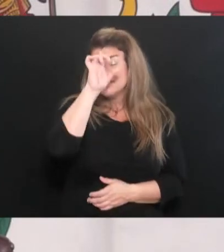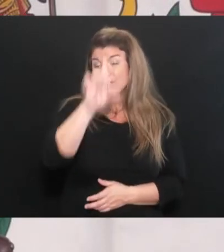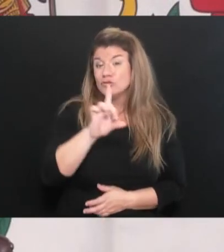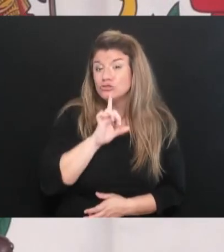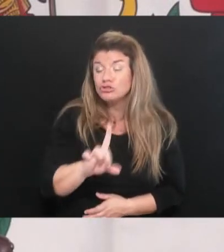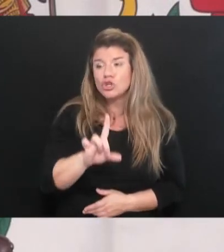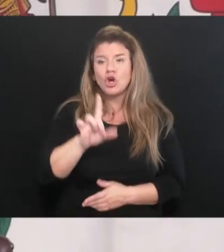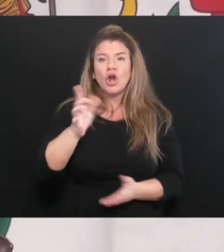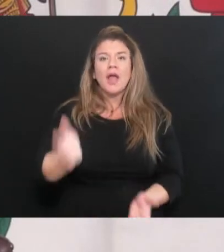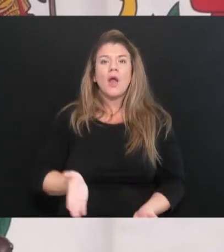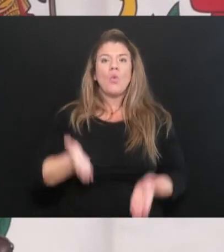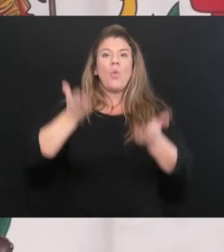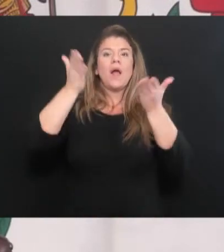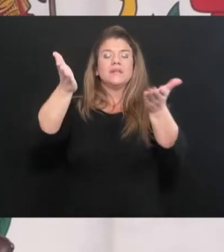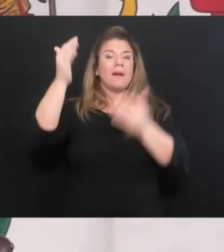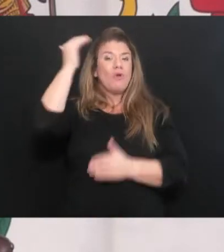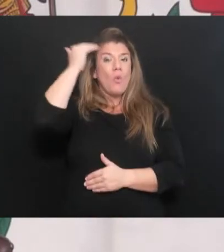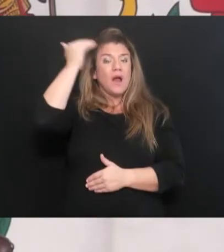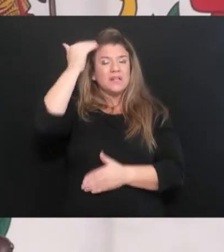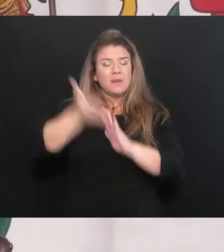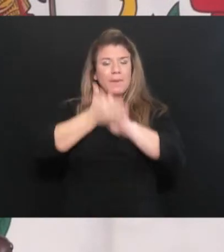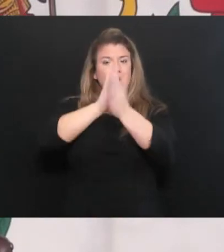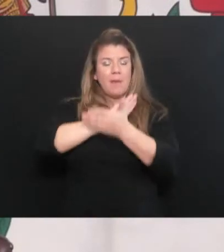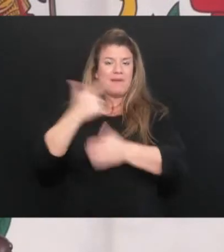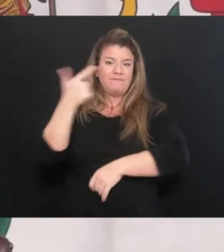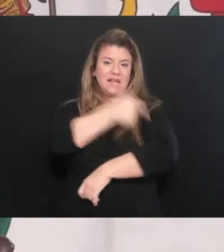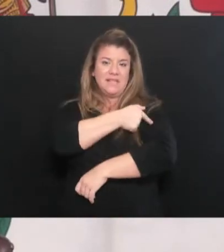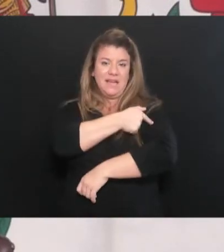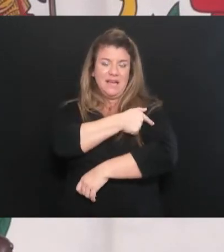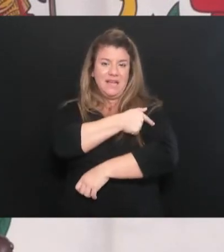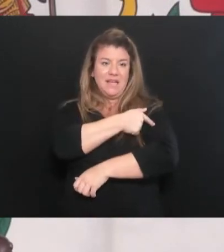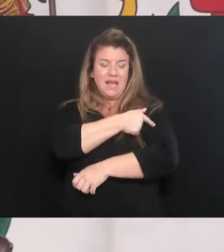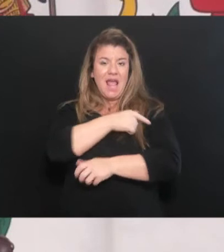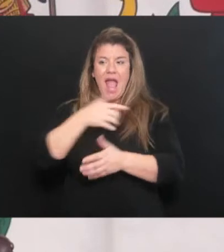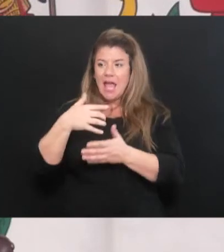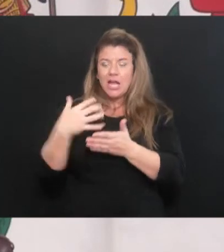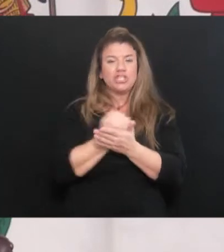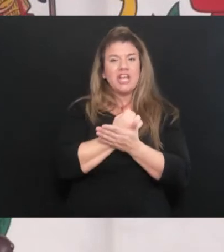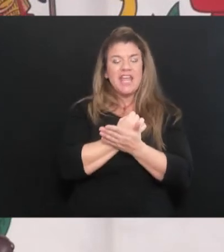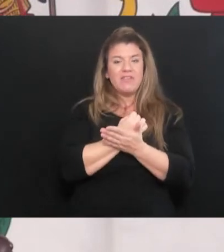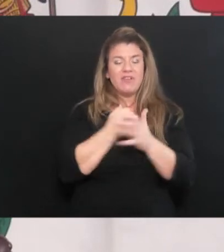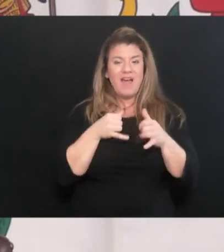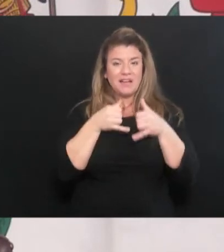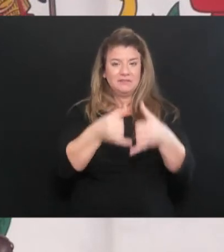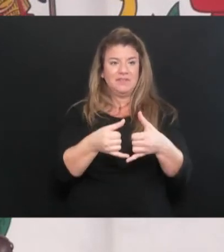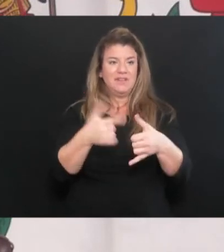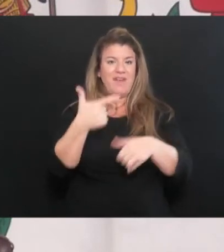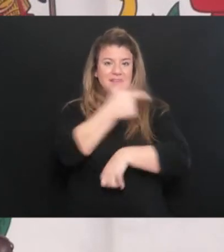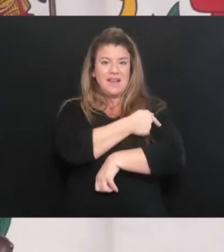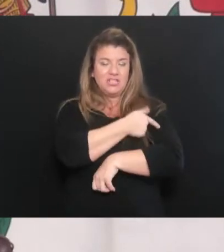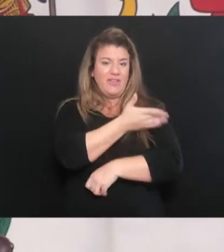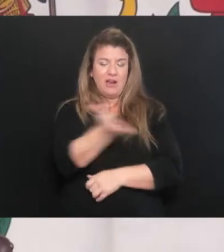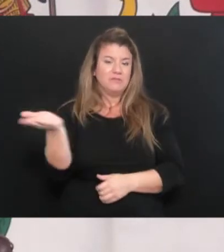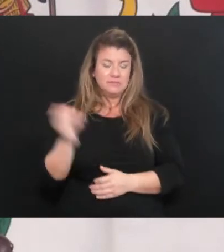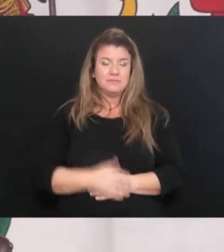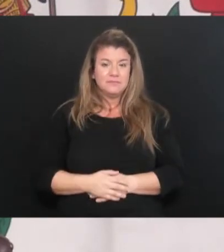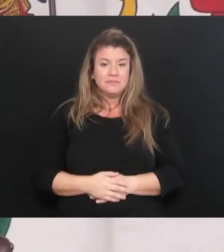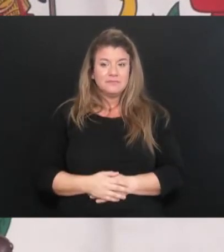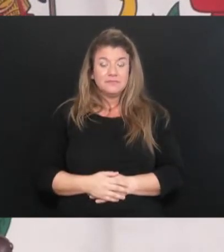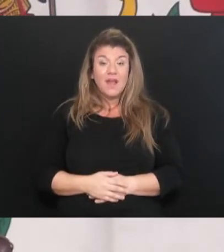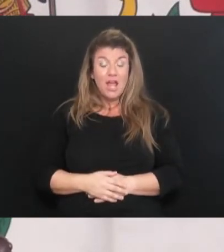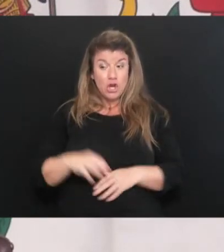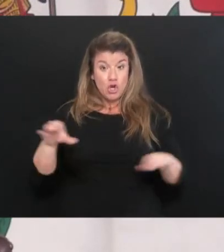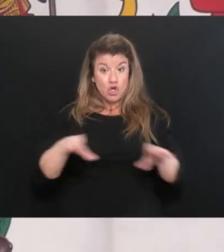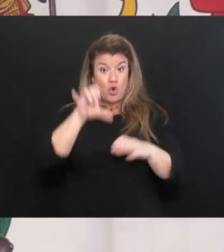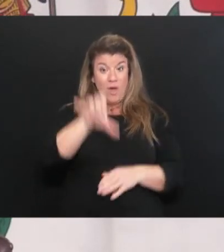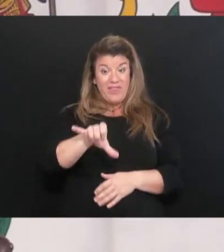the awareness of getting vaccinated and absolutely achieve getting vaccinations out there. Well, in doing so, we